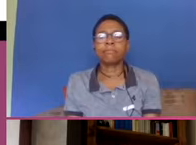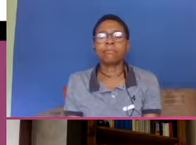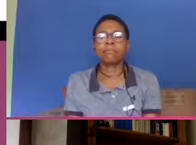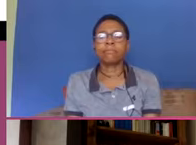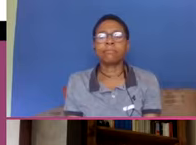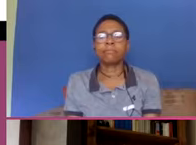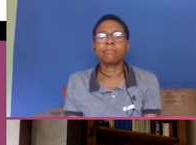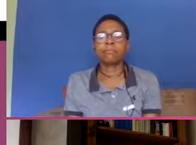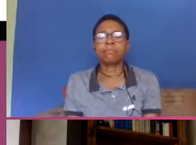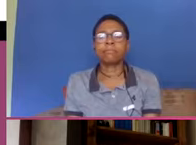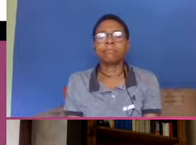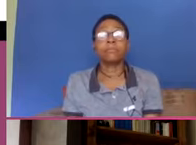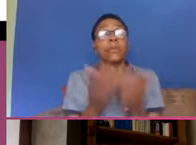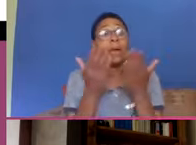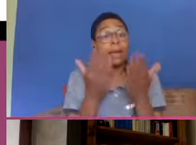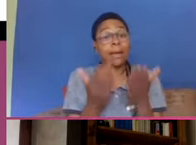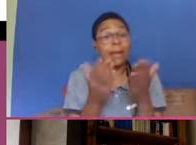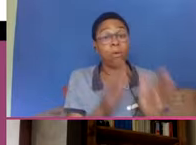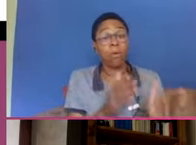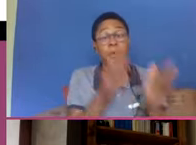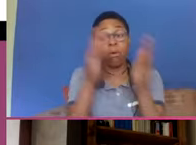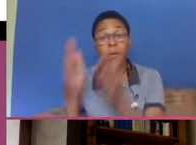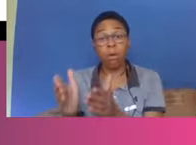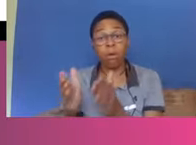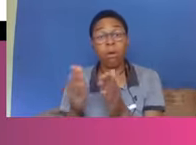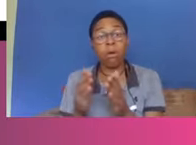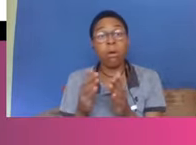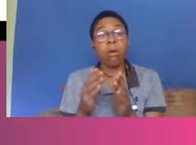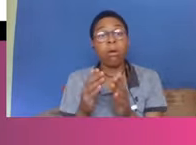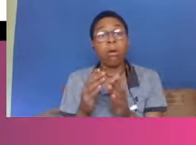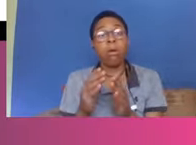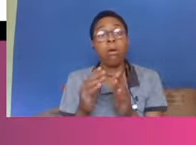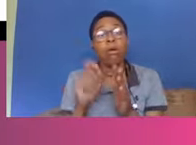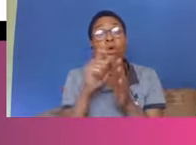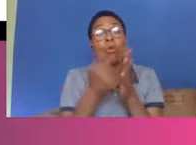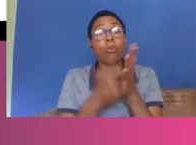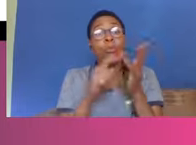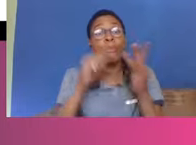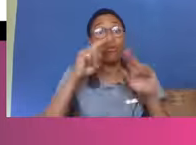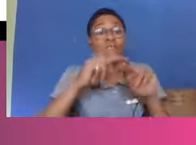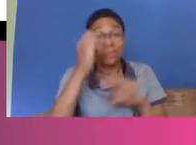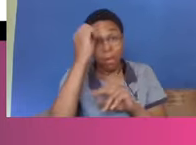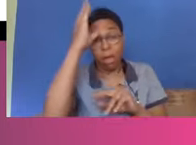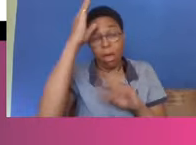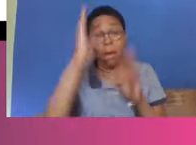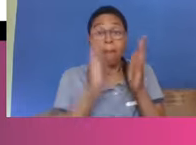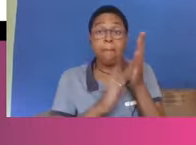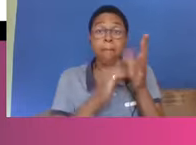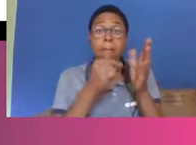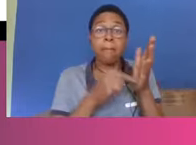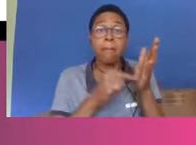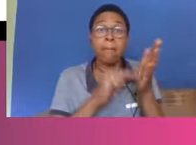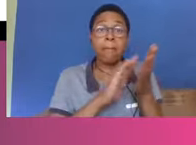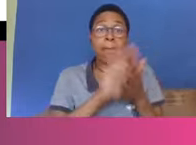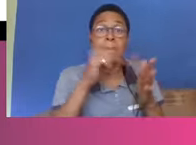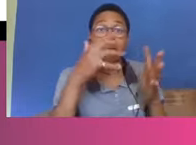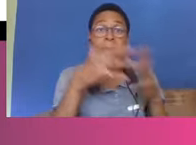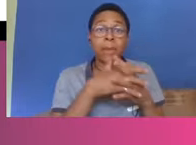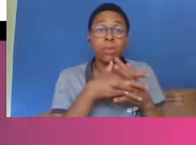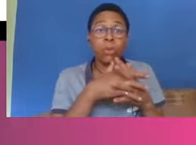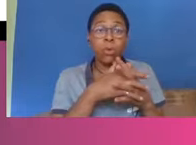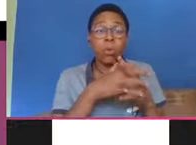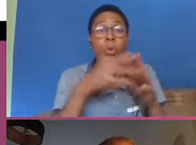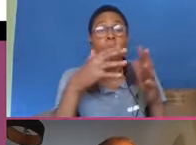So we'll now hand over to Professor Matthew Wine.